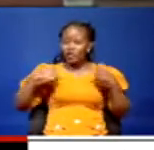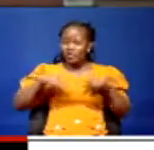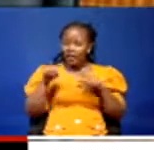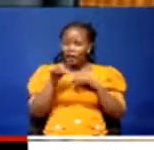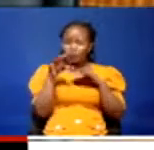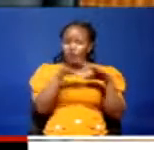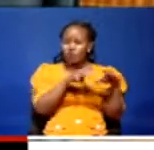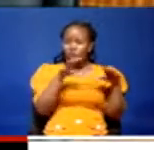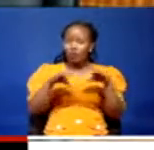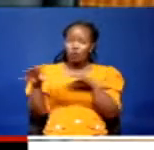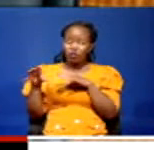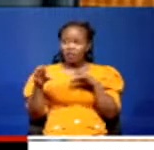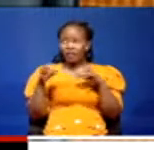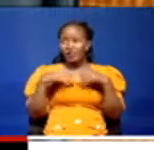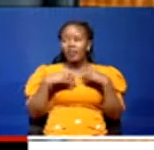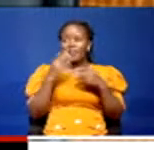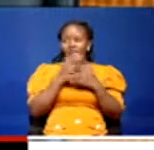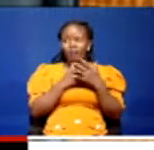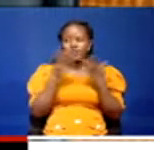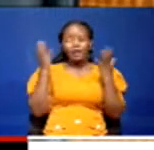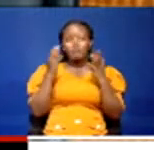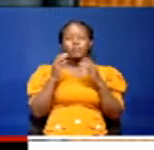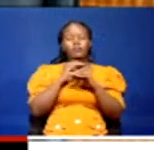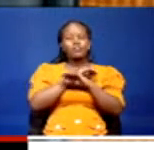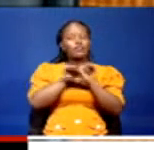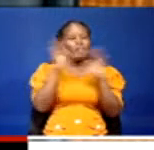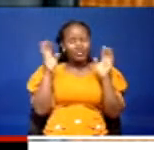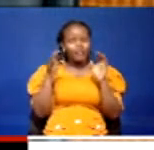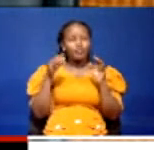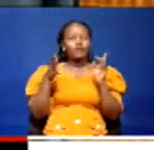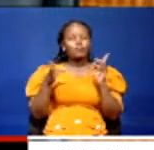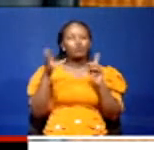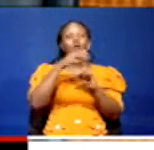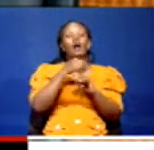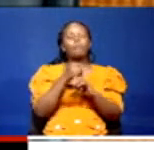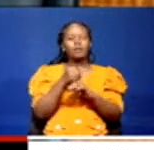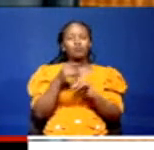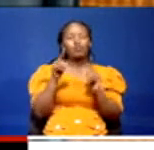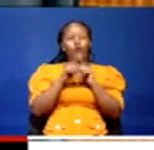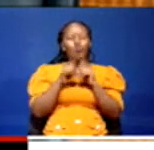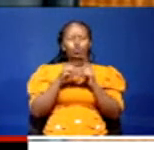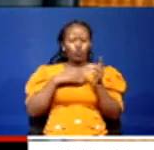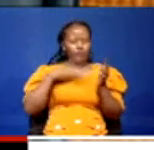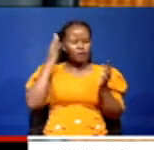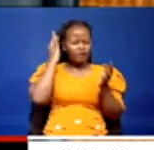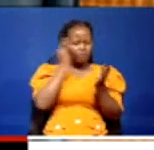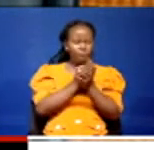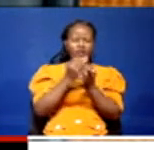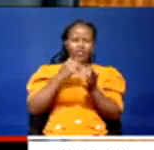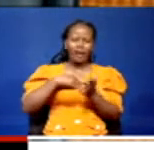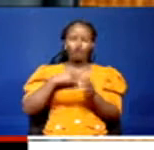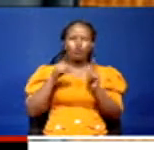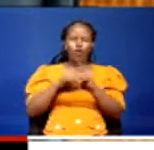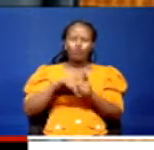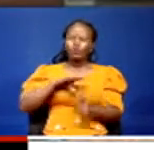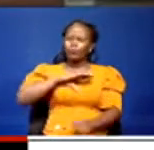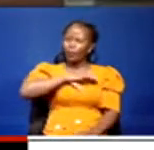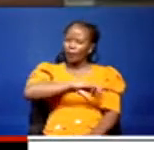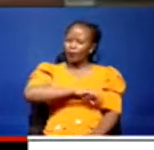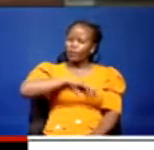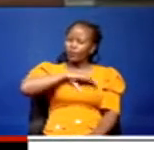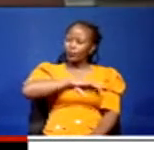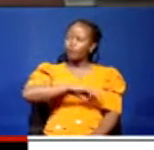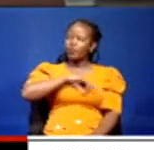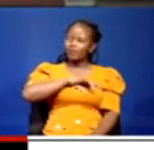and I think I'm enough of a Christian. I understand a bit of what faith is about. So perseverance is what also was going to help us.